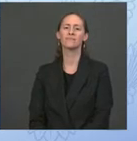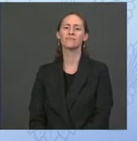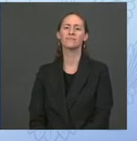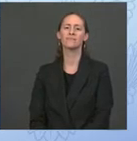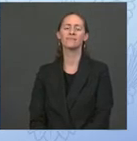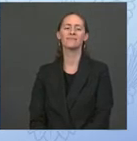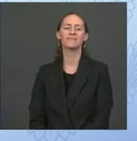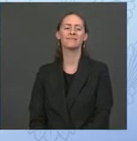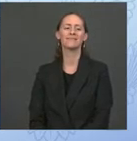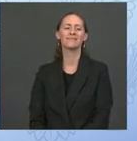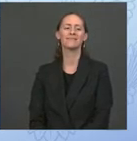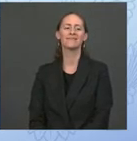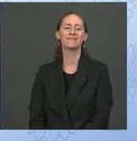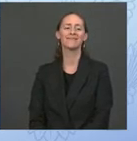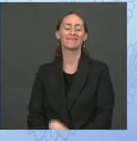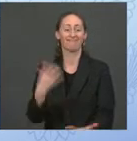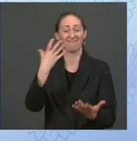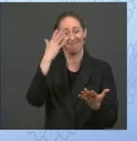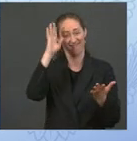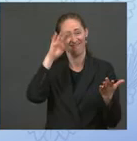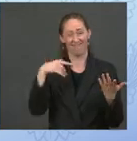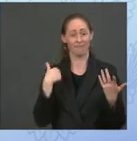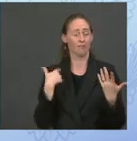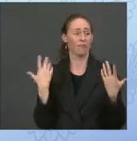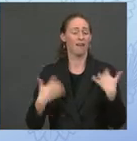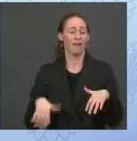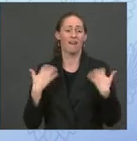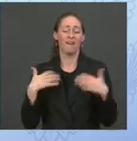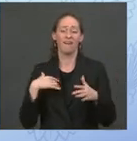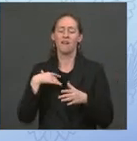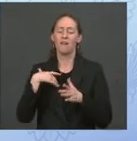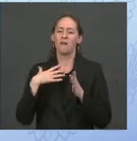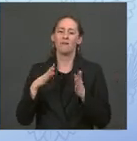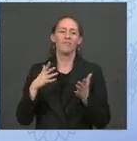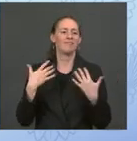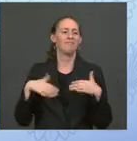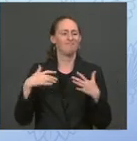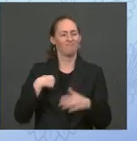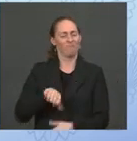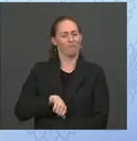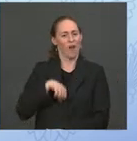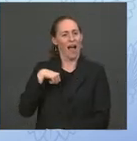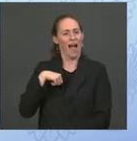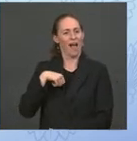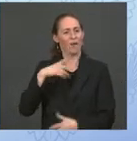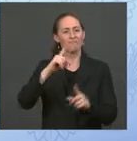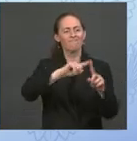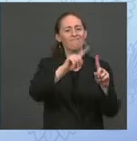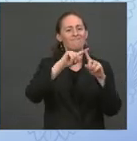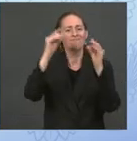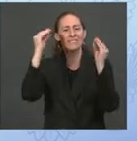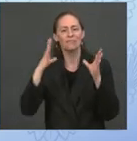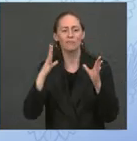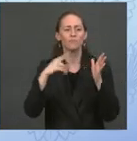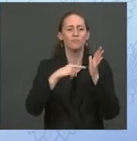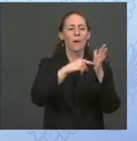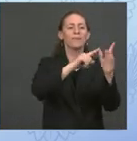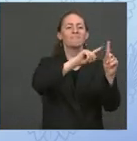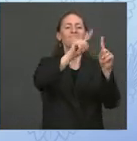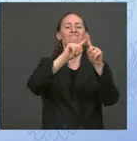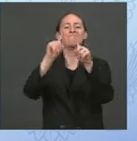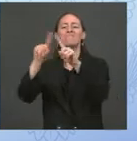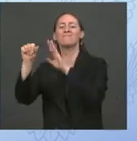I am in awe because each teacher here proudly represents their states and their communities. And we embody the hope